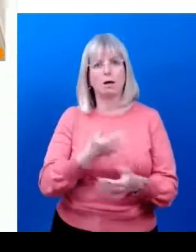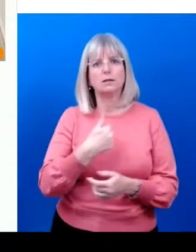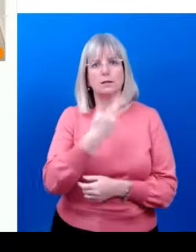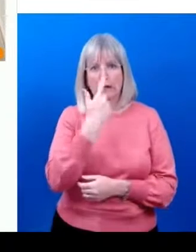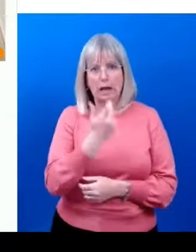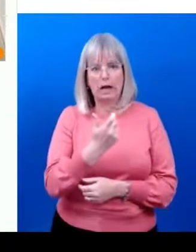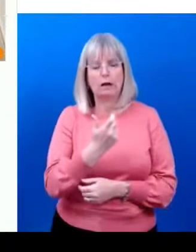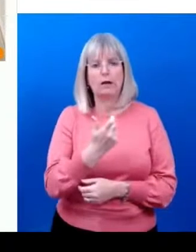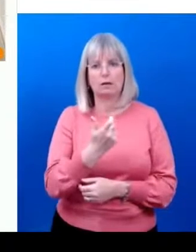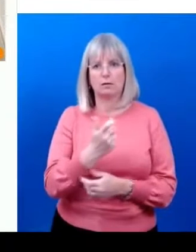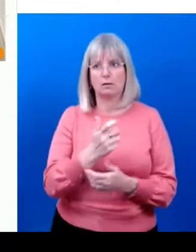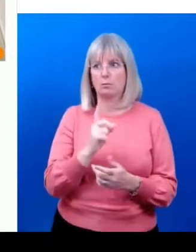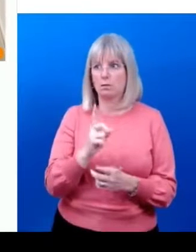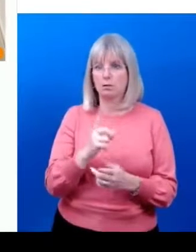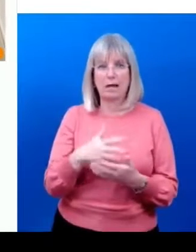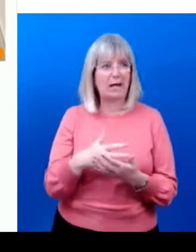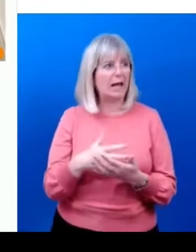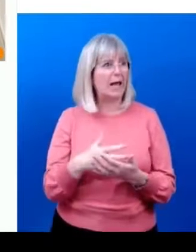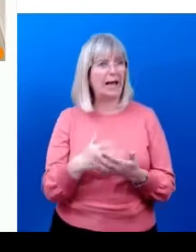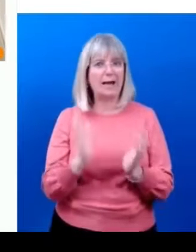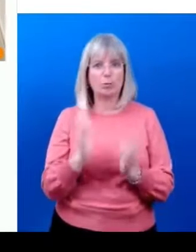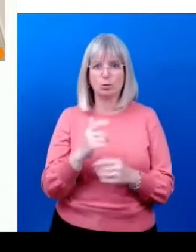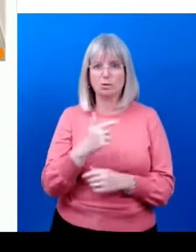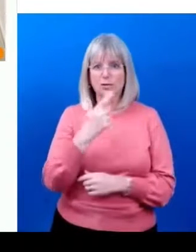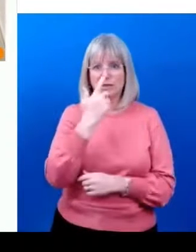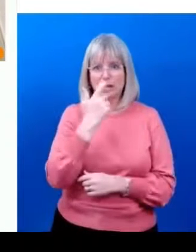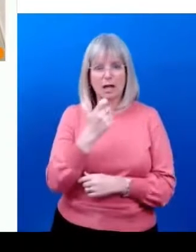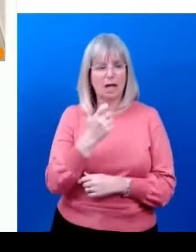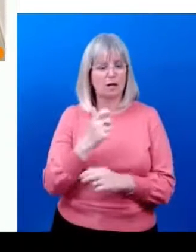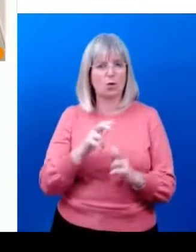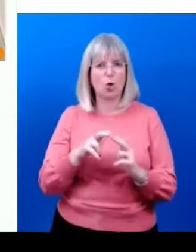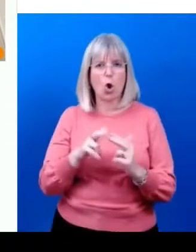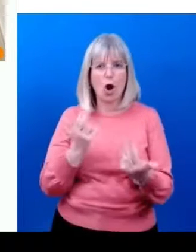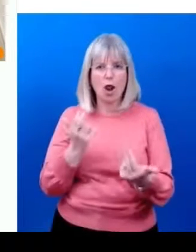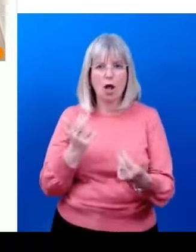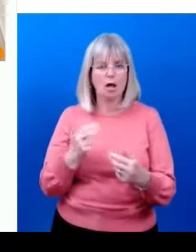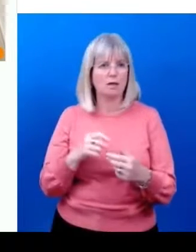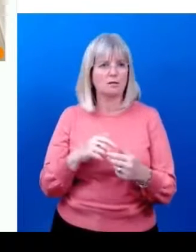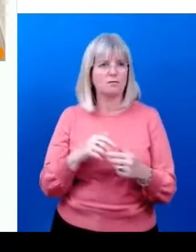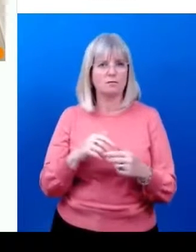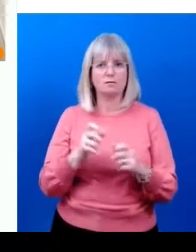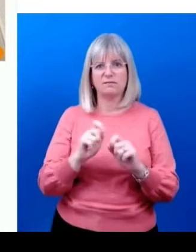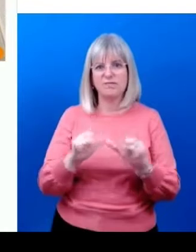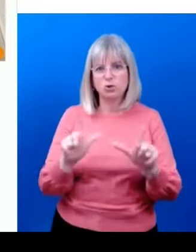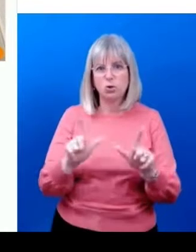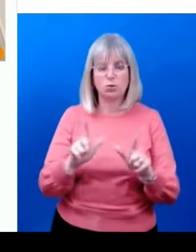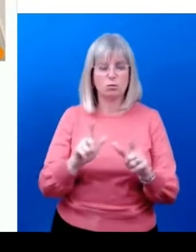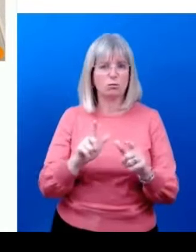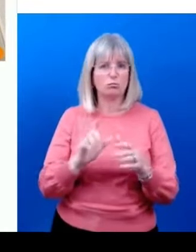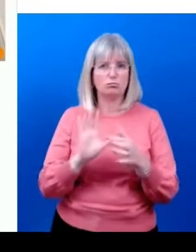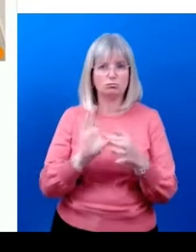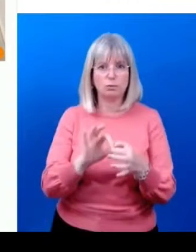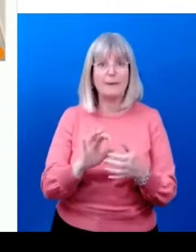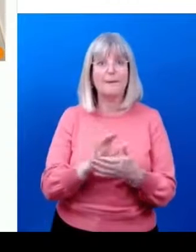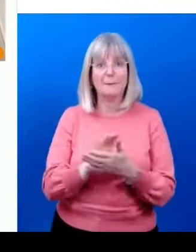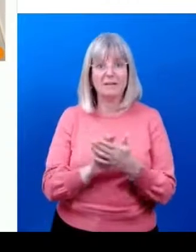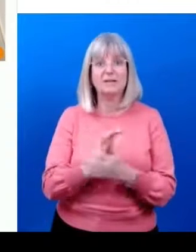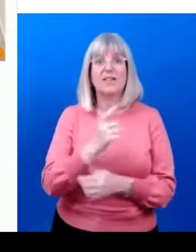the level of going online and doing video, it does mean that they can then do the next step and make them